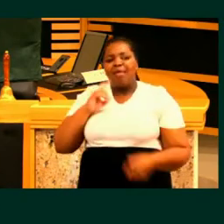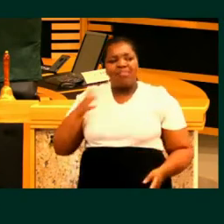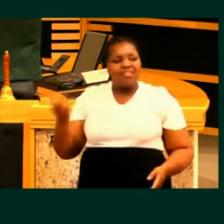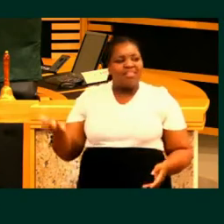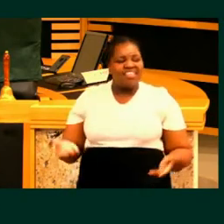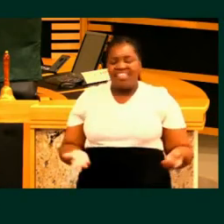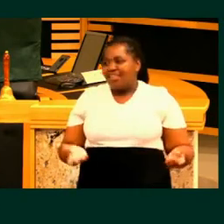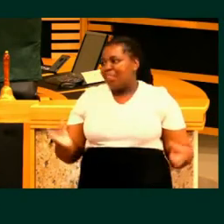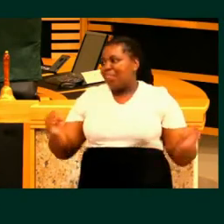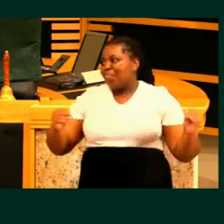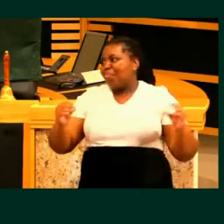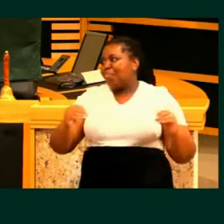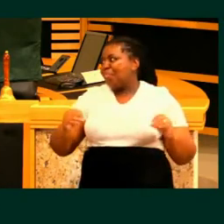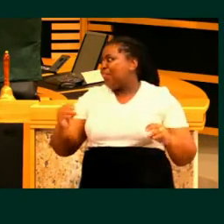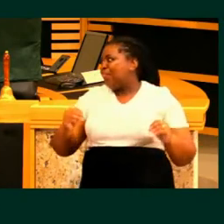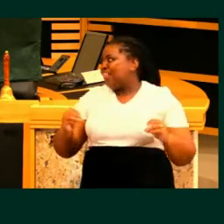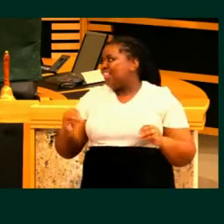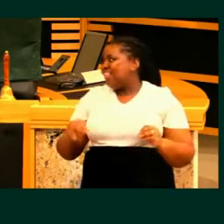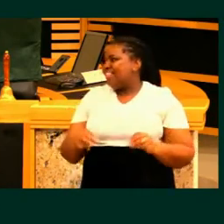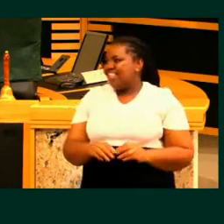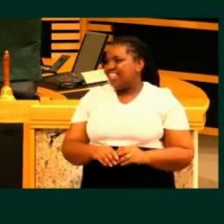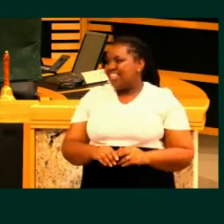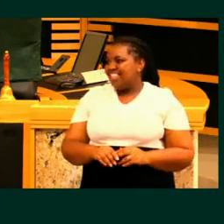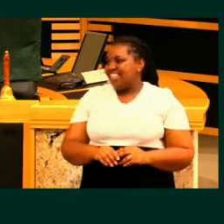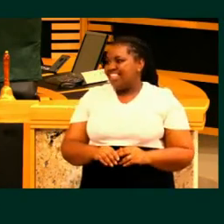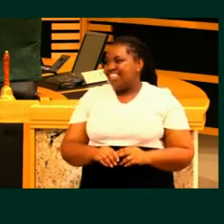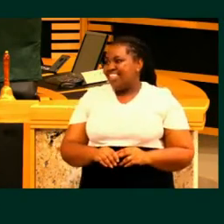chips I'm not a Cas of